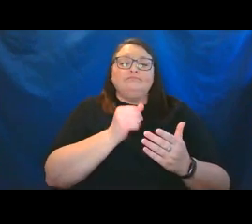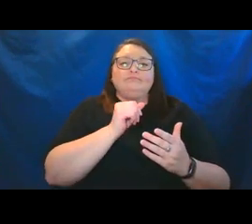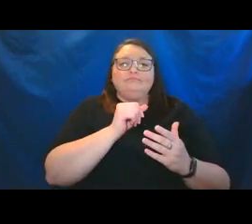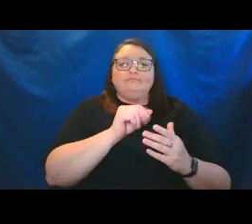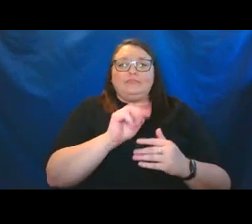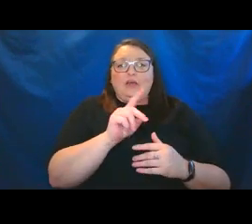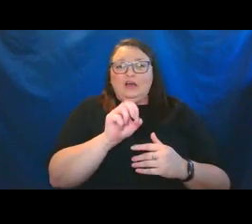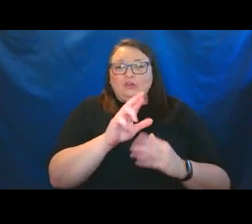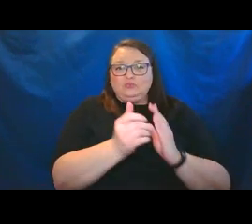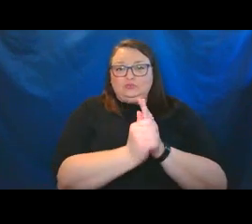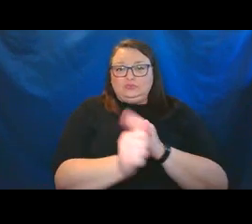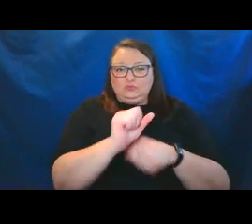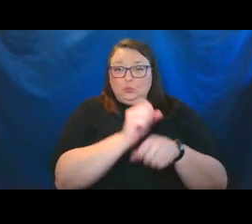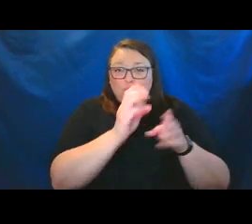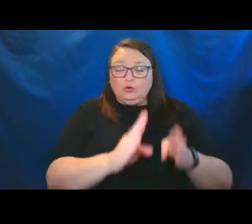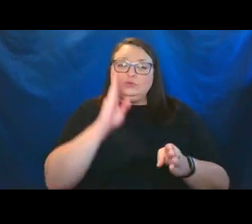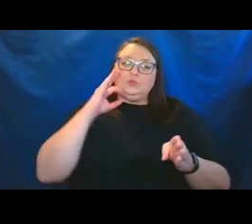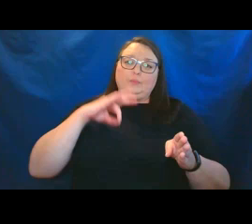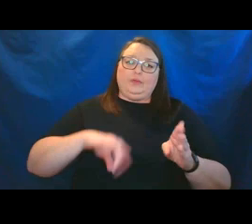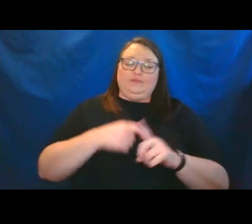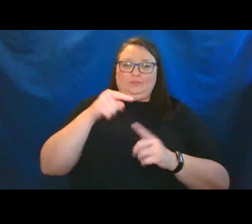program. Next slide.